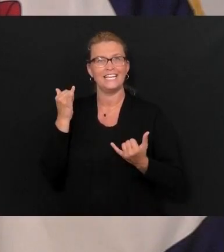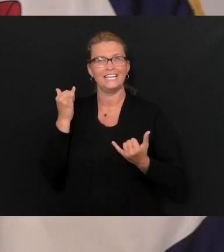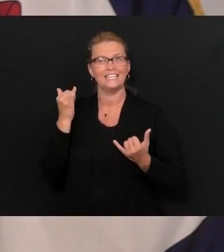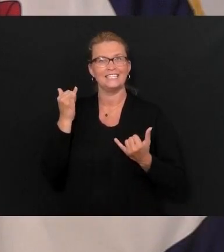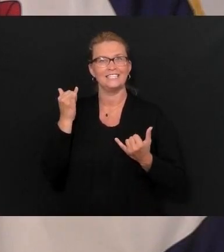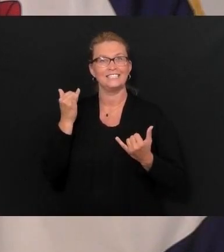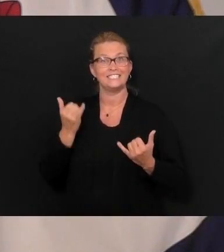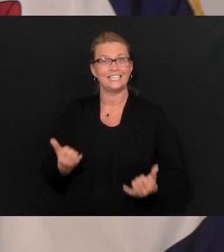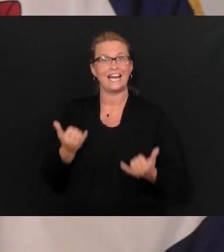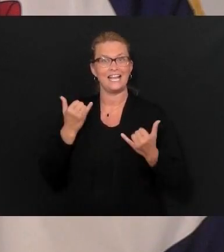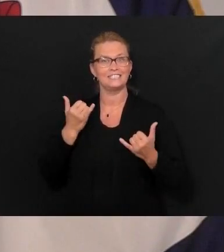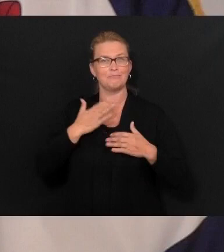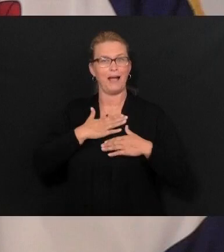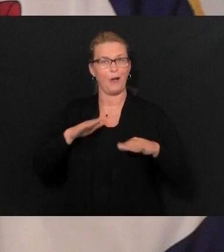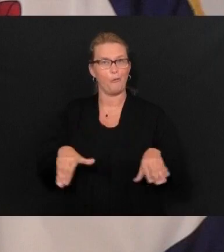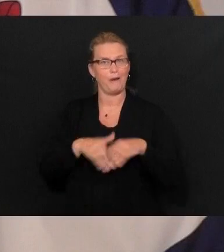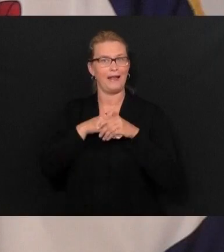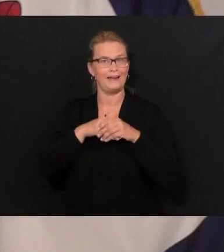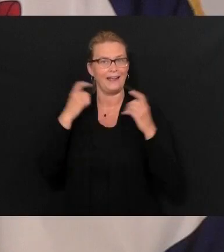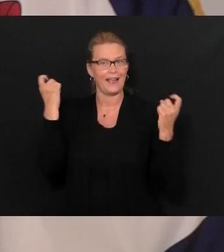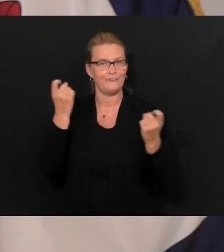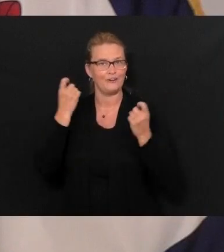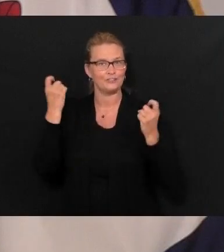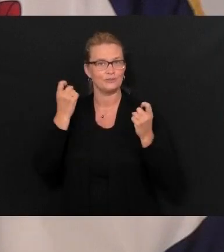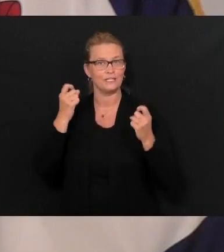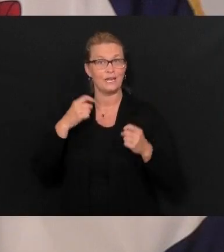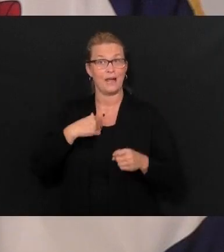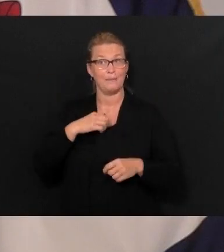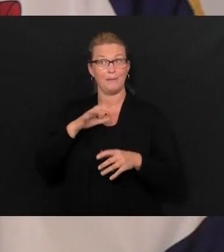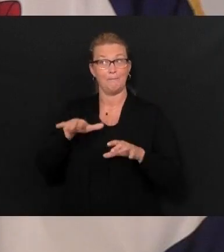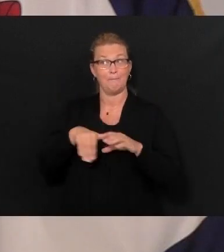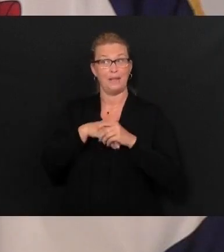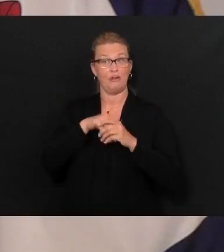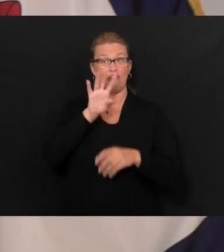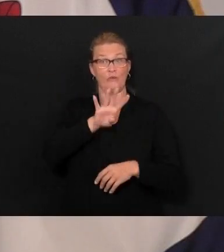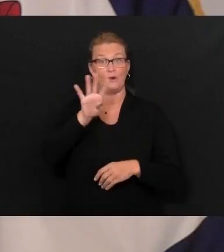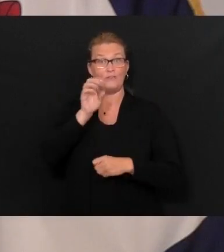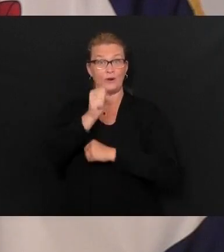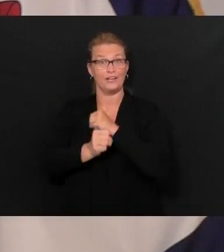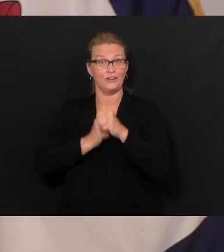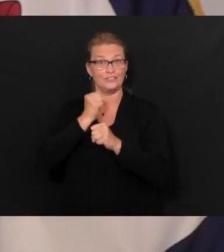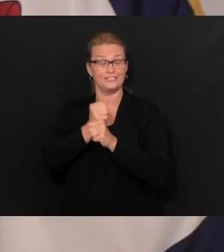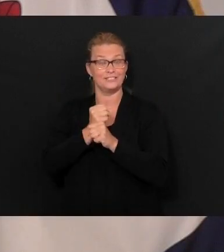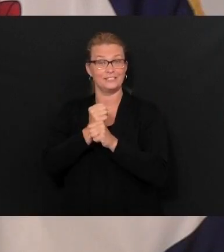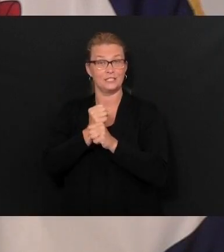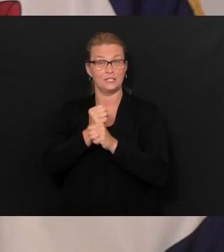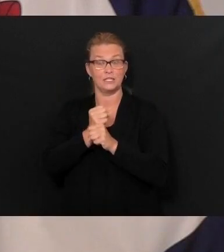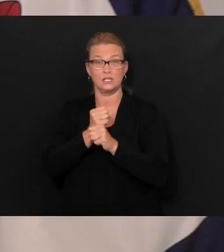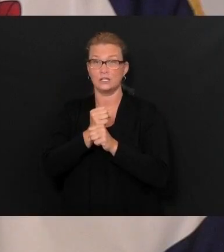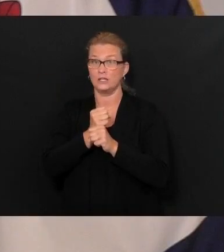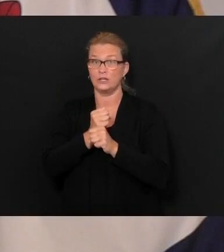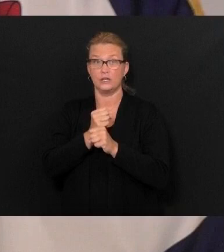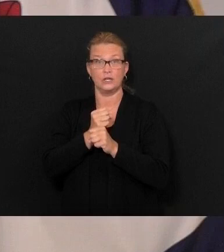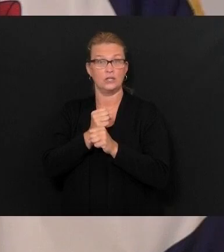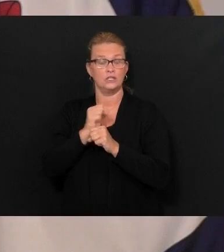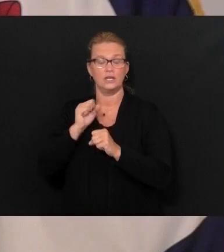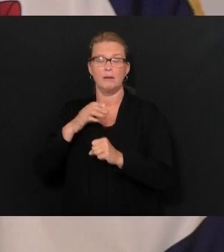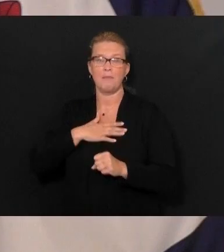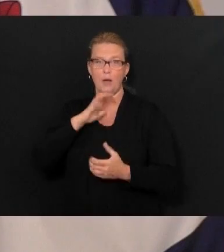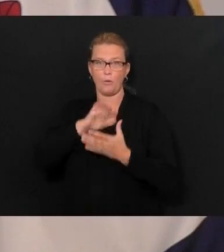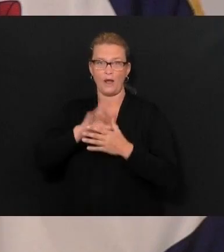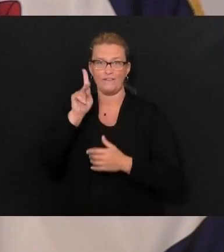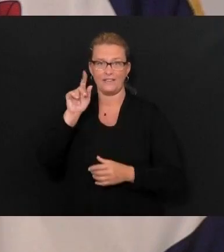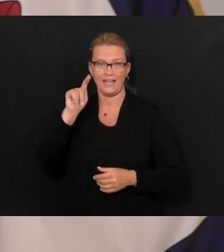today's my anniversary, and Kathy and I have been married for 44 years, and she's a great, great, great lady. So Kathy, if